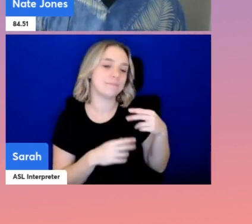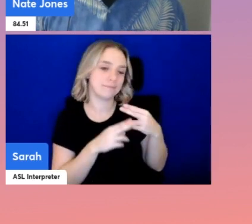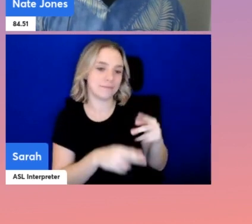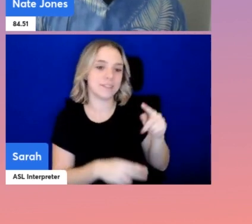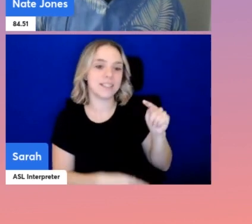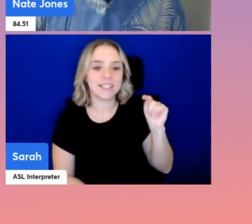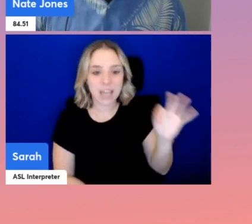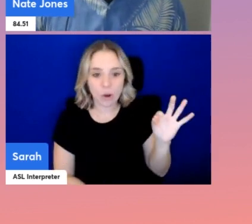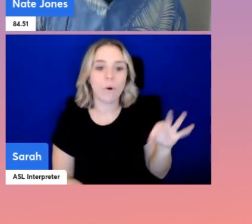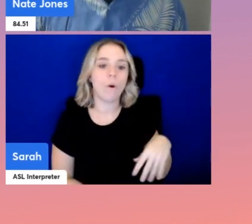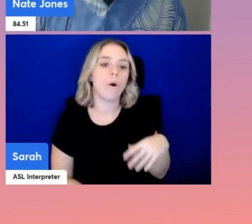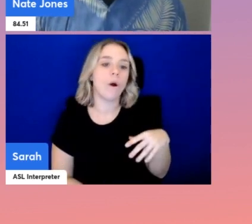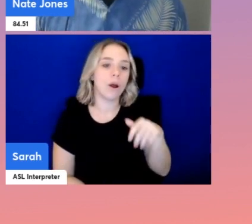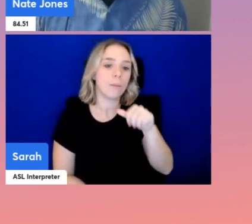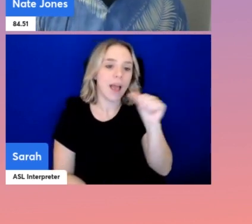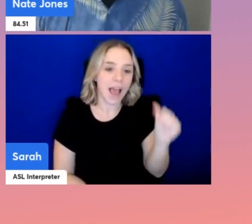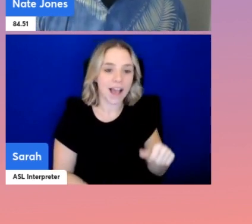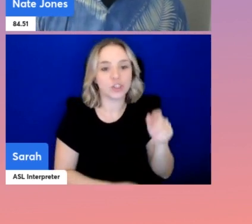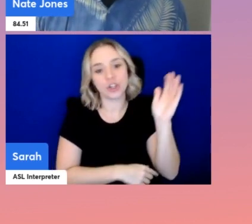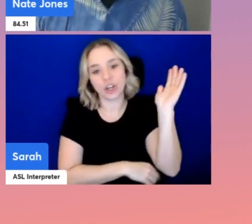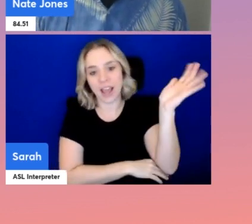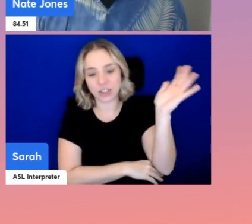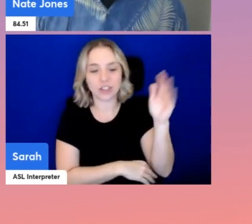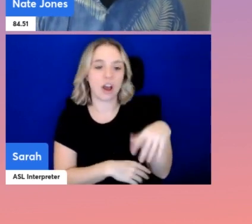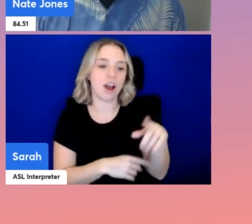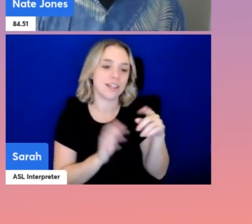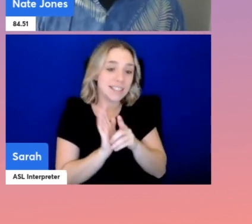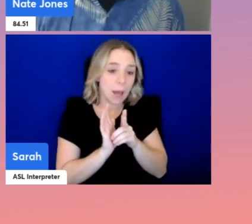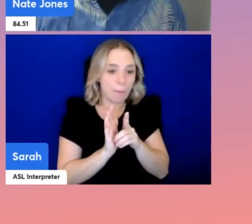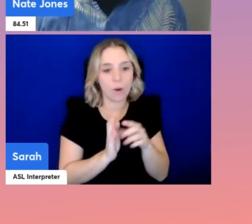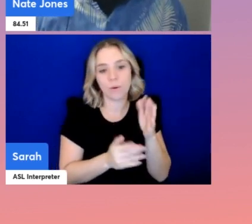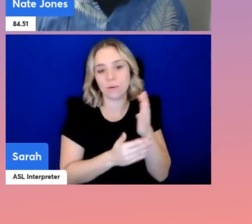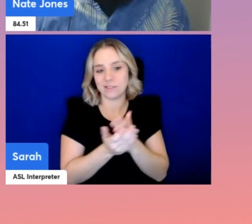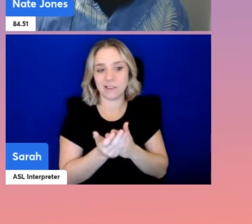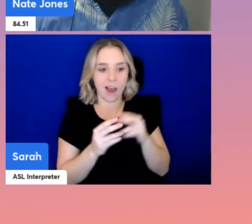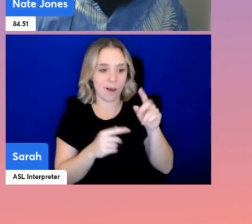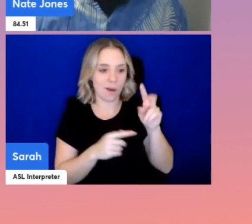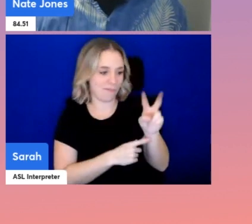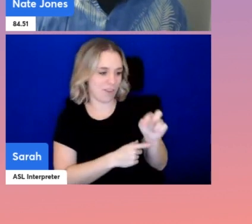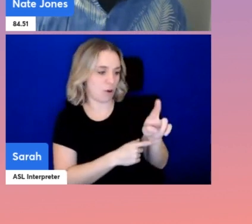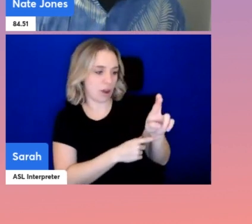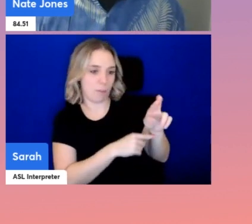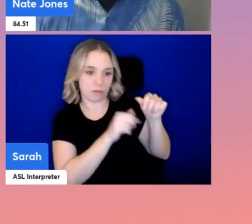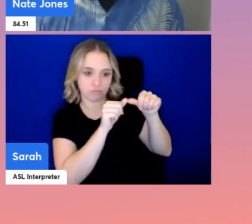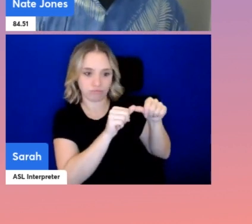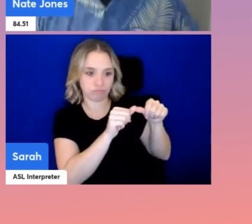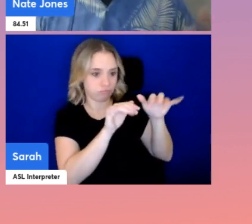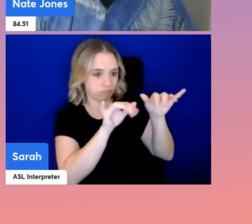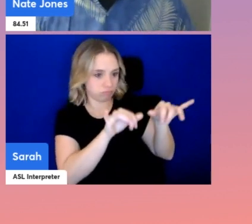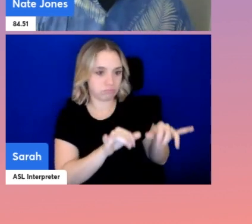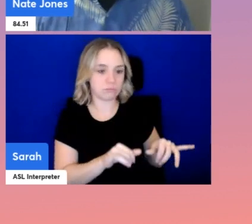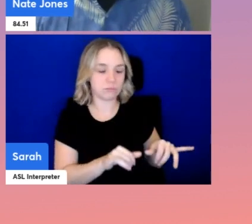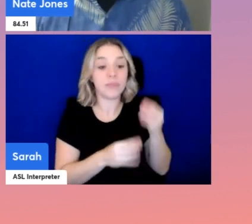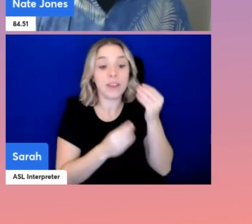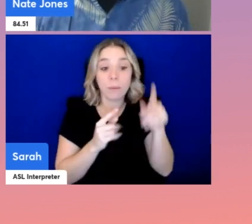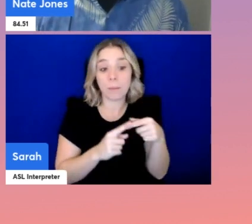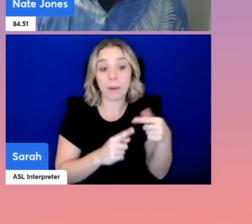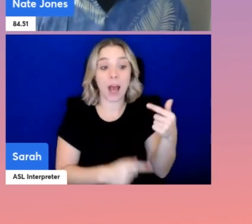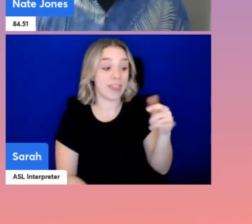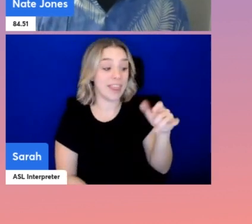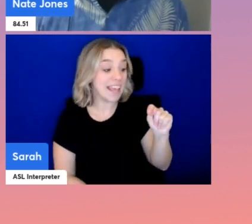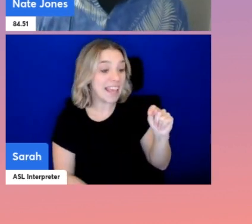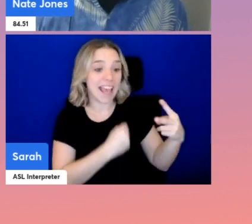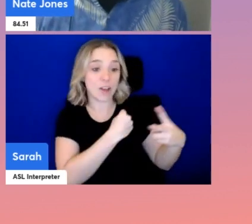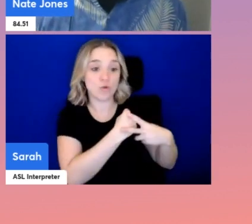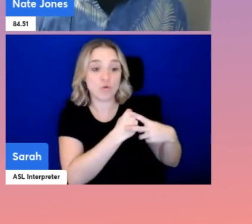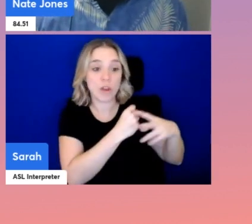HashiTalks demo. We've got some variables that are there all the time. We've got some information about the Git repo. So Connor and I are the